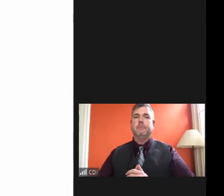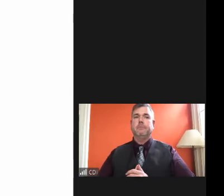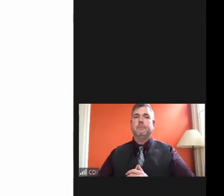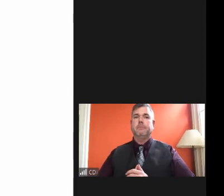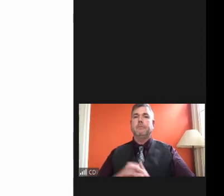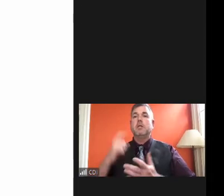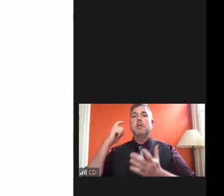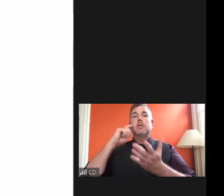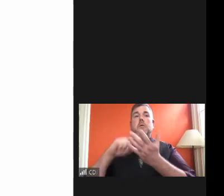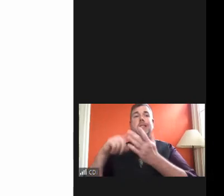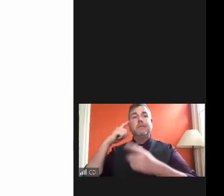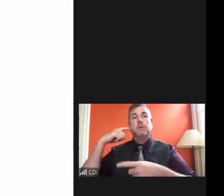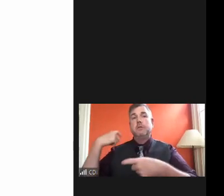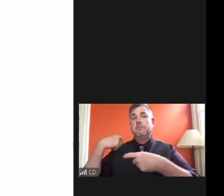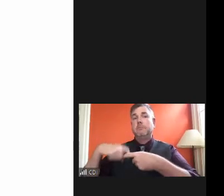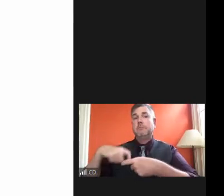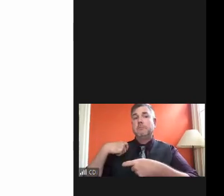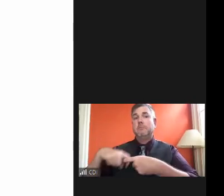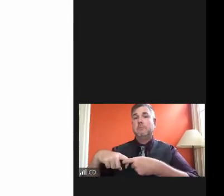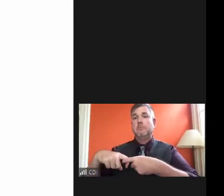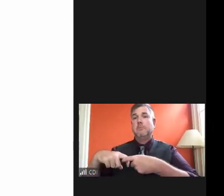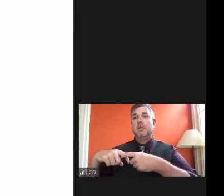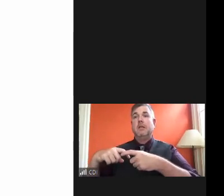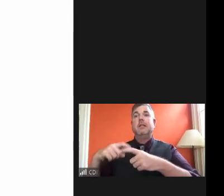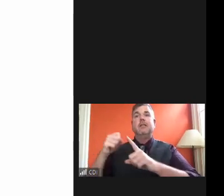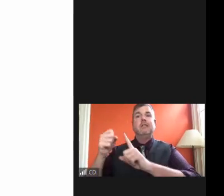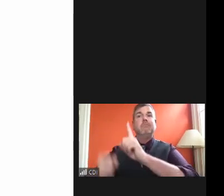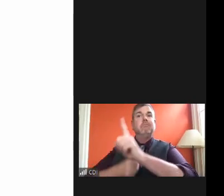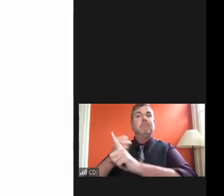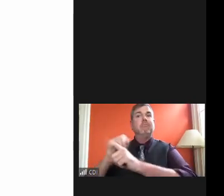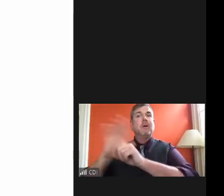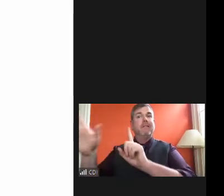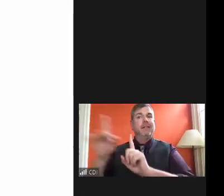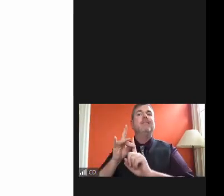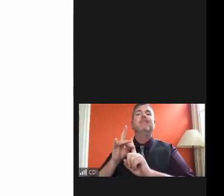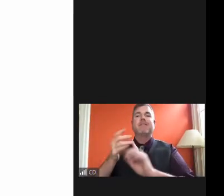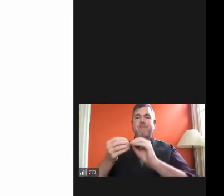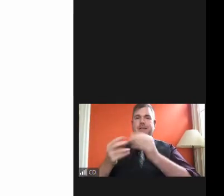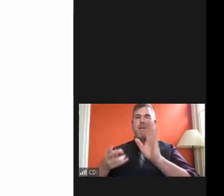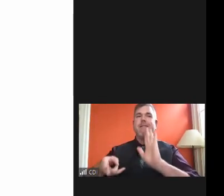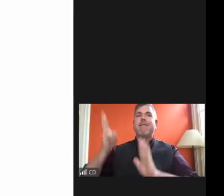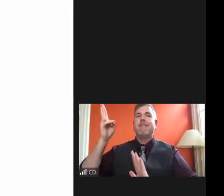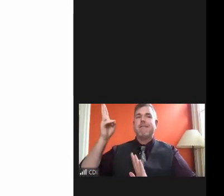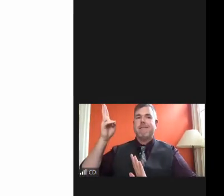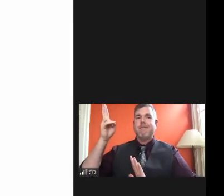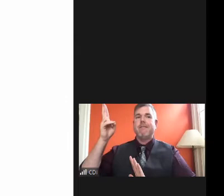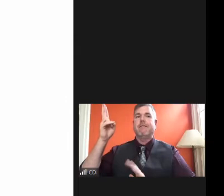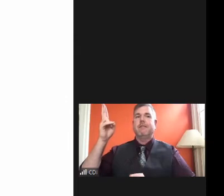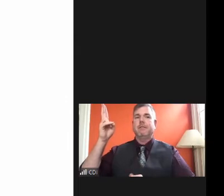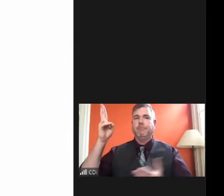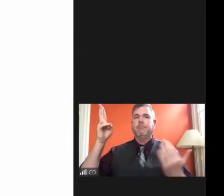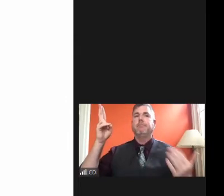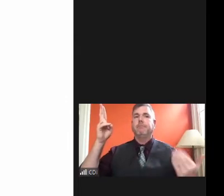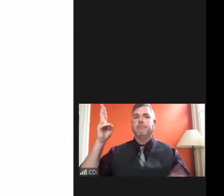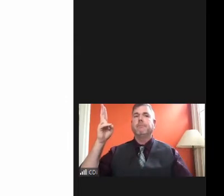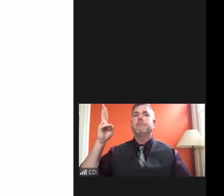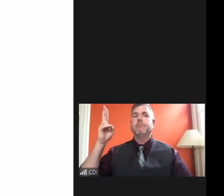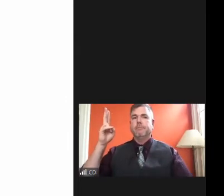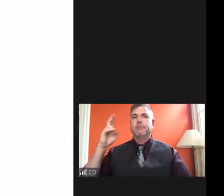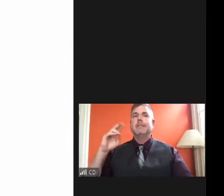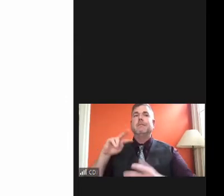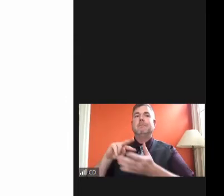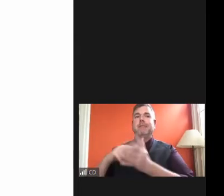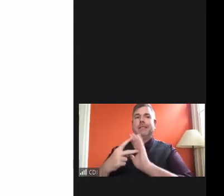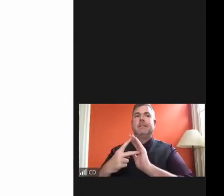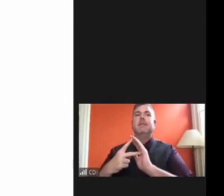ethnicities. And that's related to that particular demographic and reality that so many people who lower